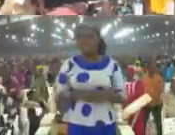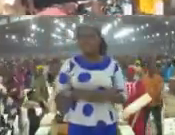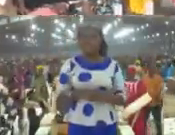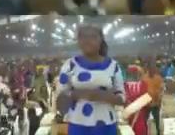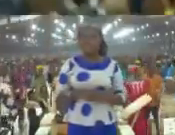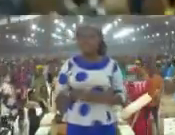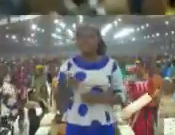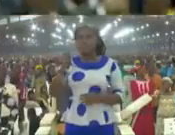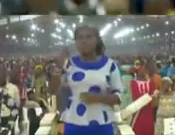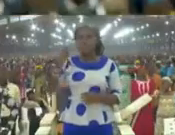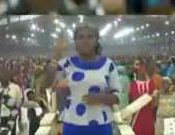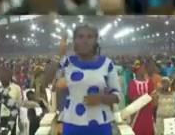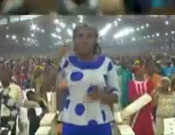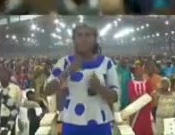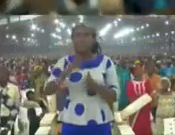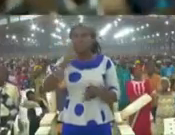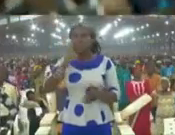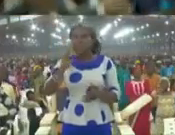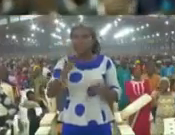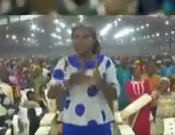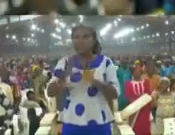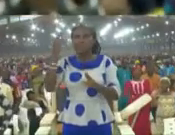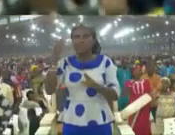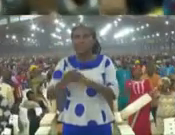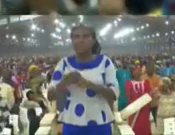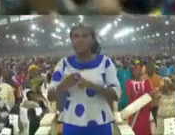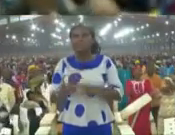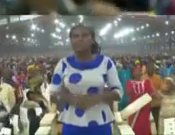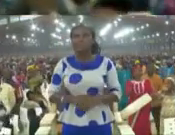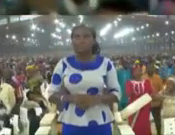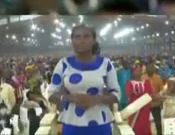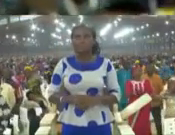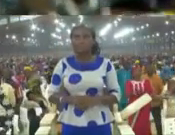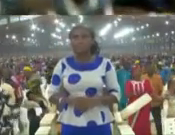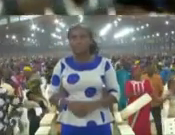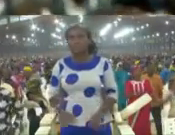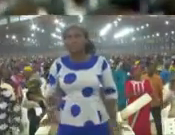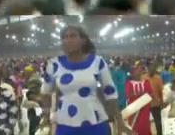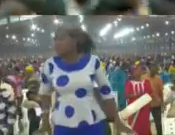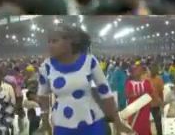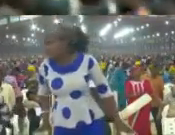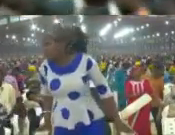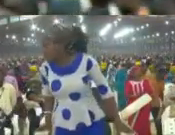And so shall it be in Jesus' name. Please be seated.